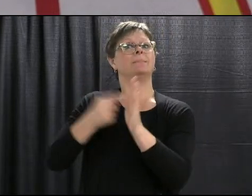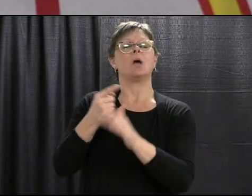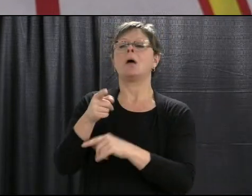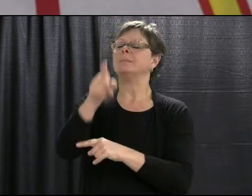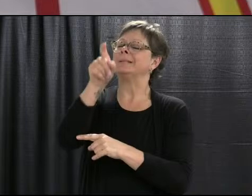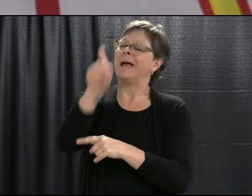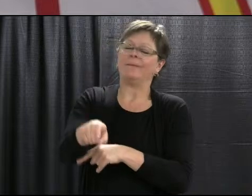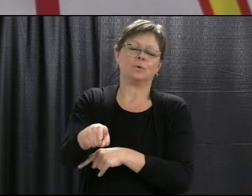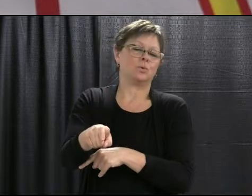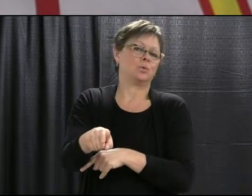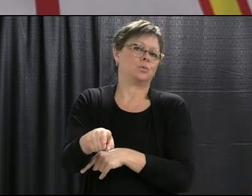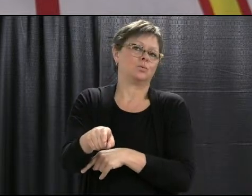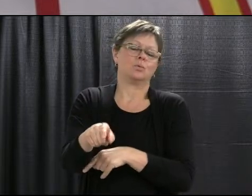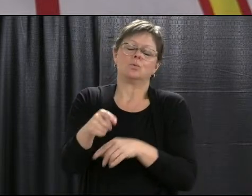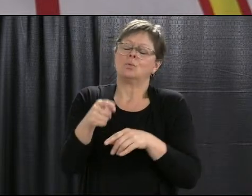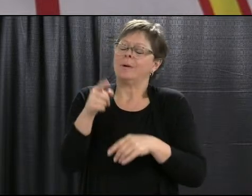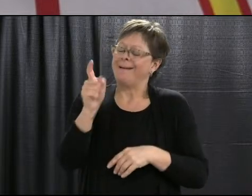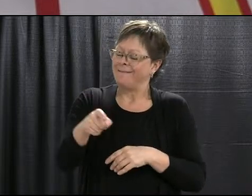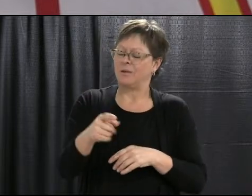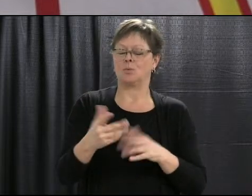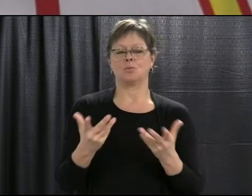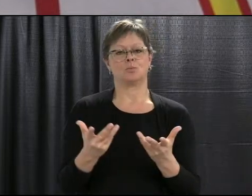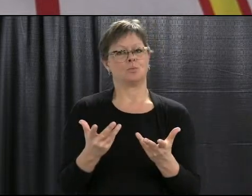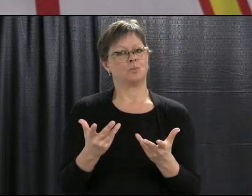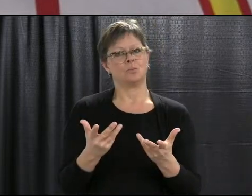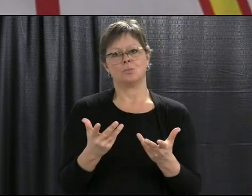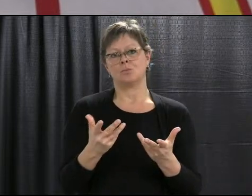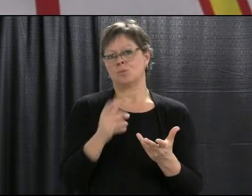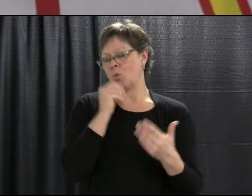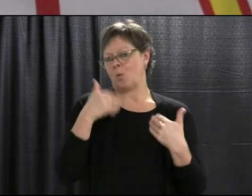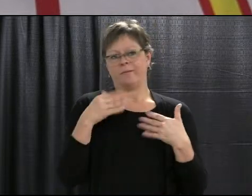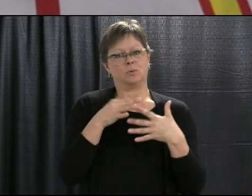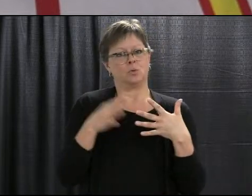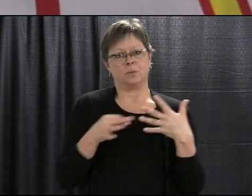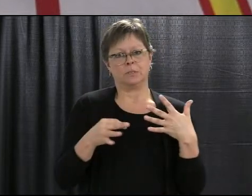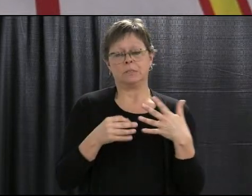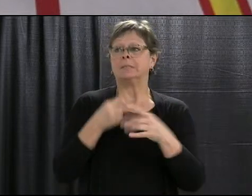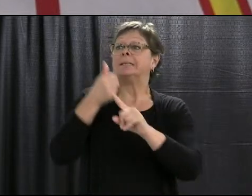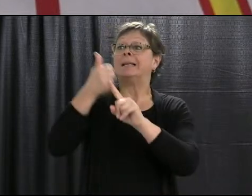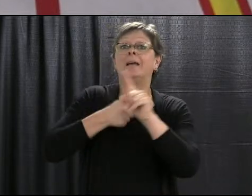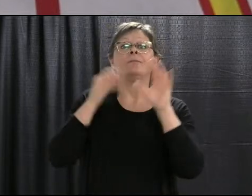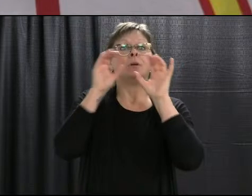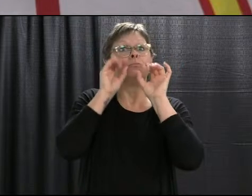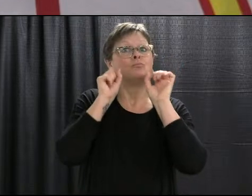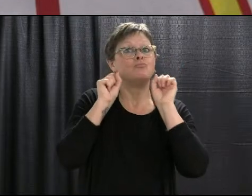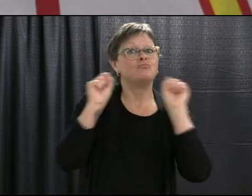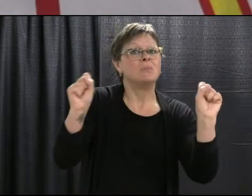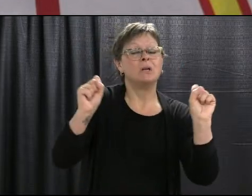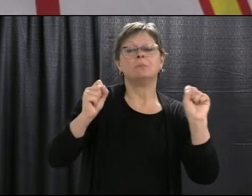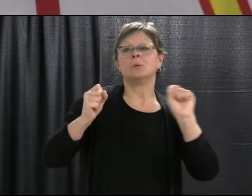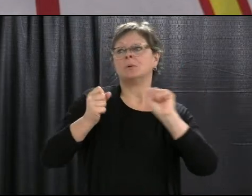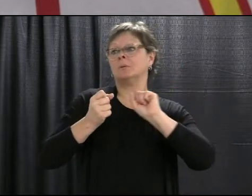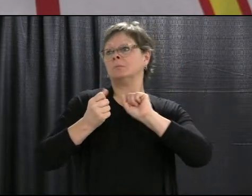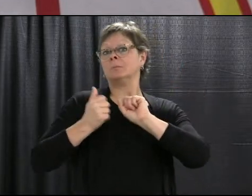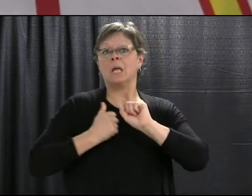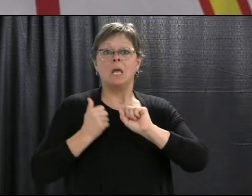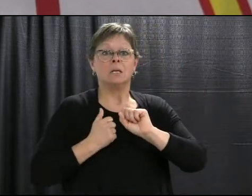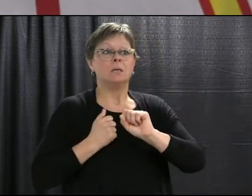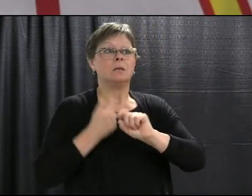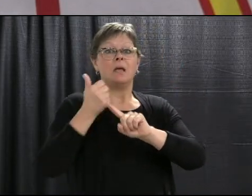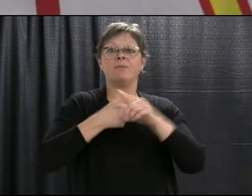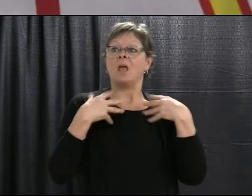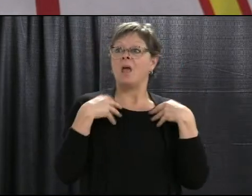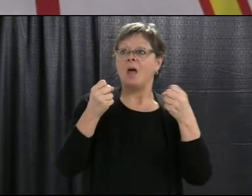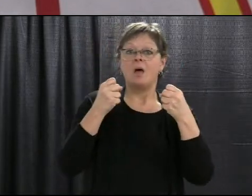evil. I think every premier in the country, every minister of health across the